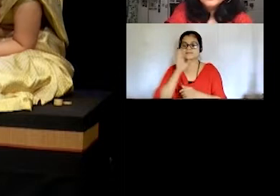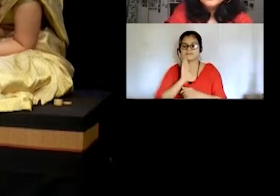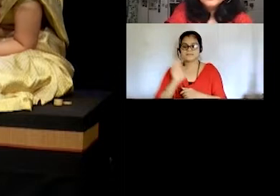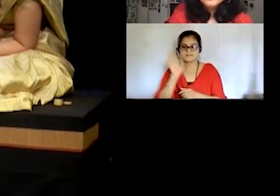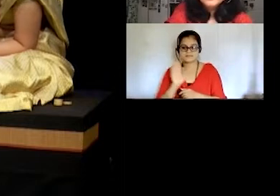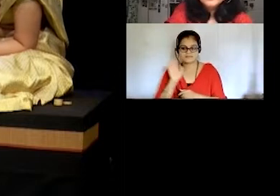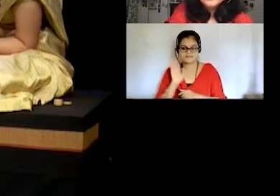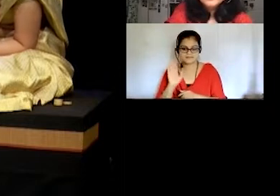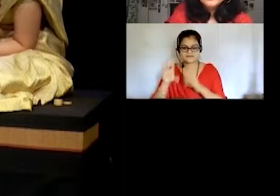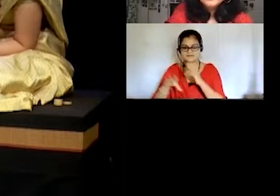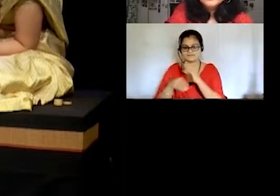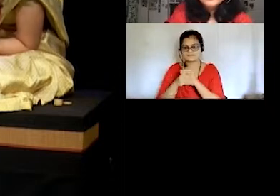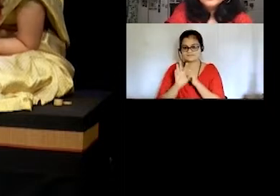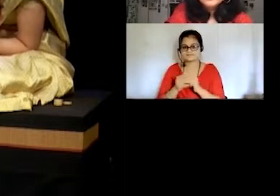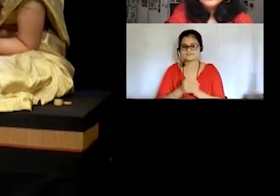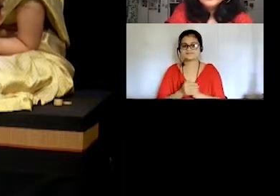kalushaya